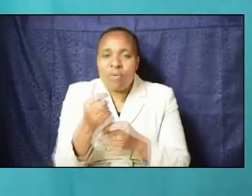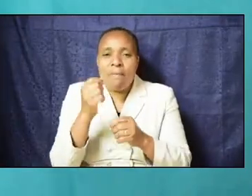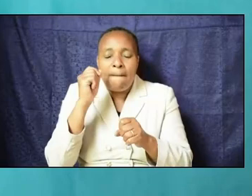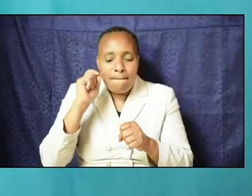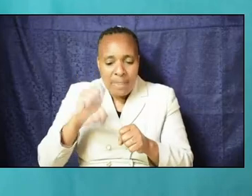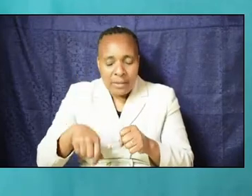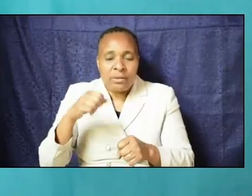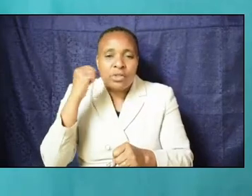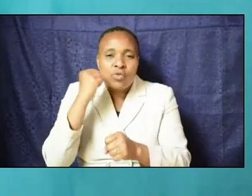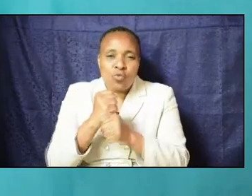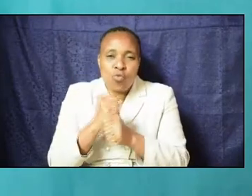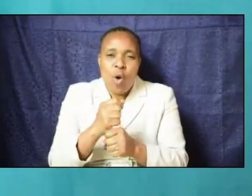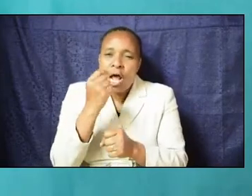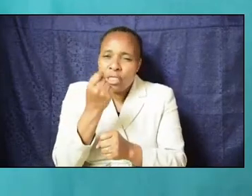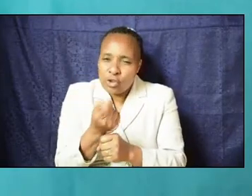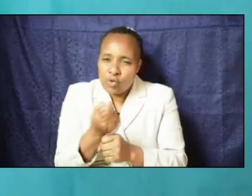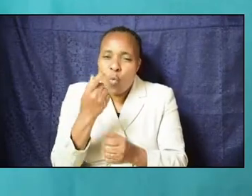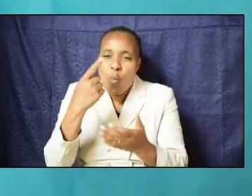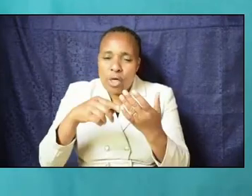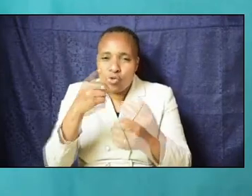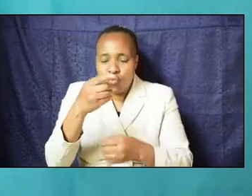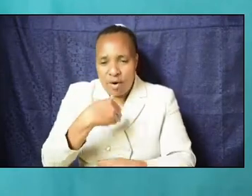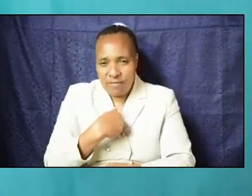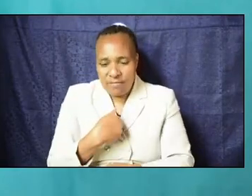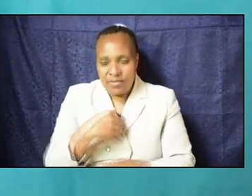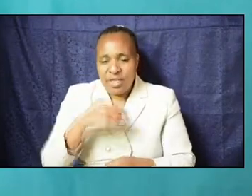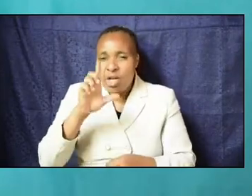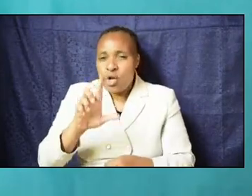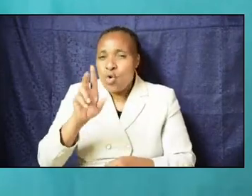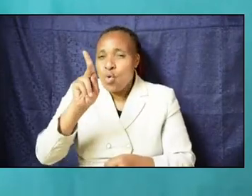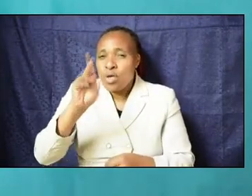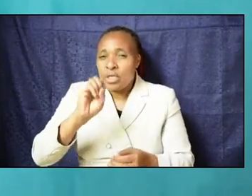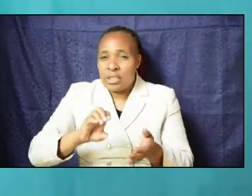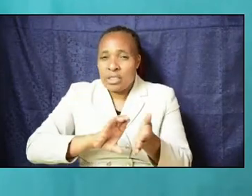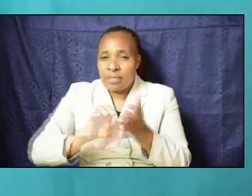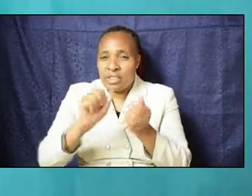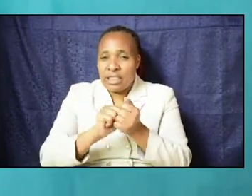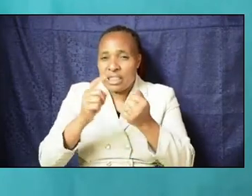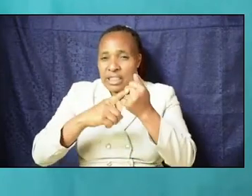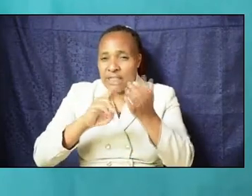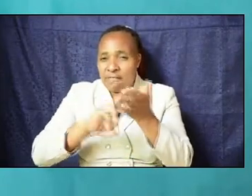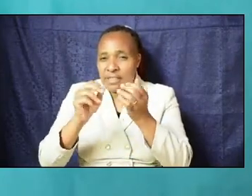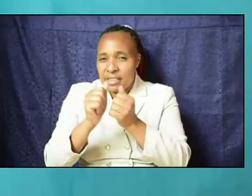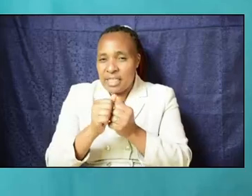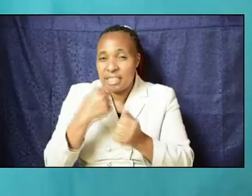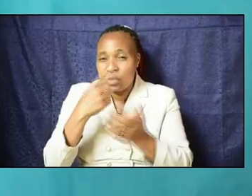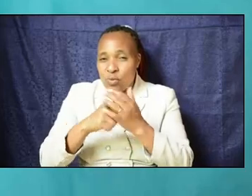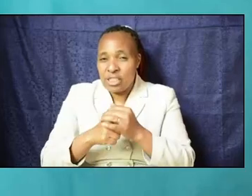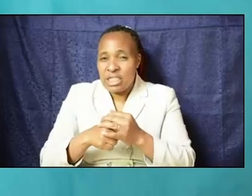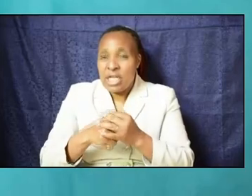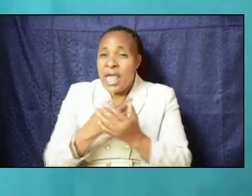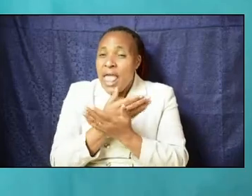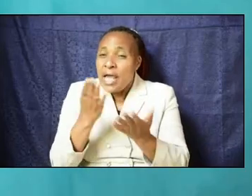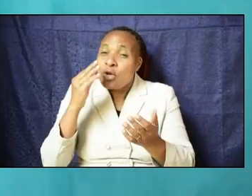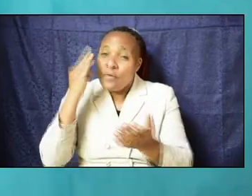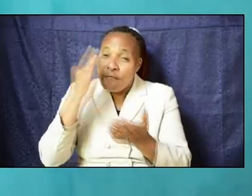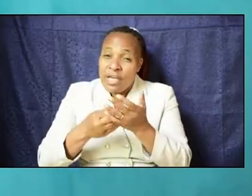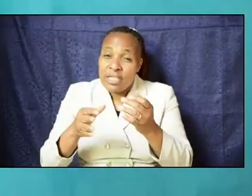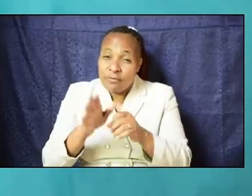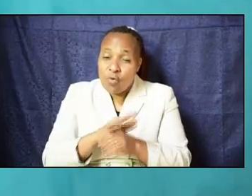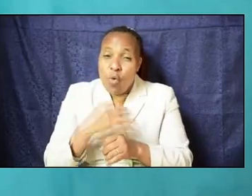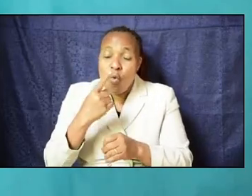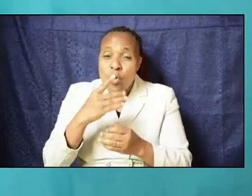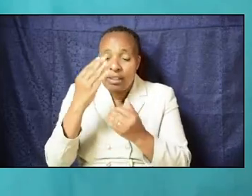do a lot with the little we have. In fact, Luke 16 verse 10 says, "He that is faithful in that which is least